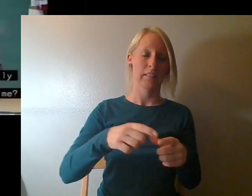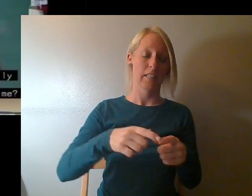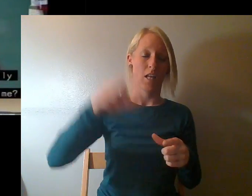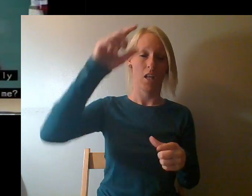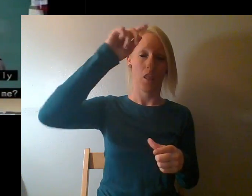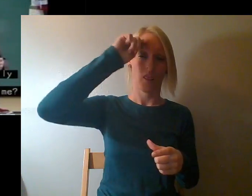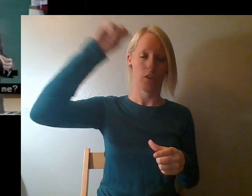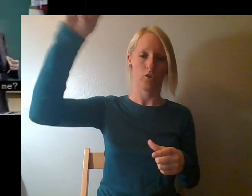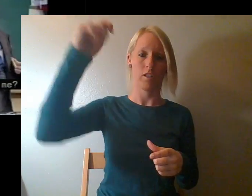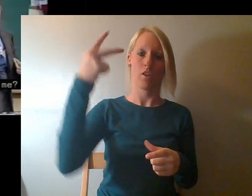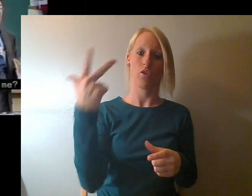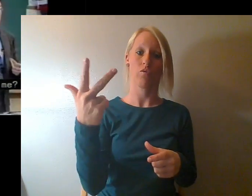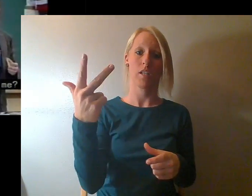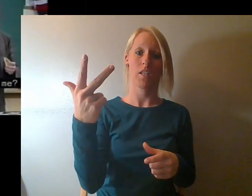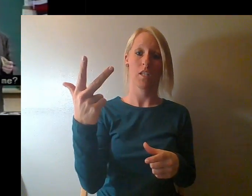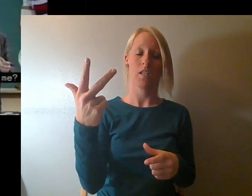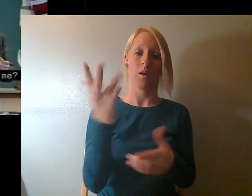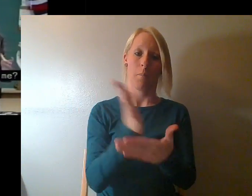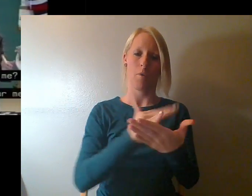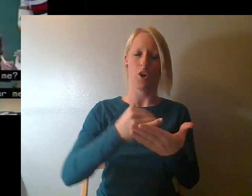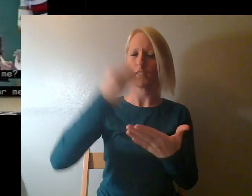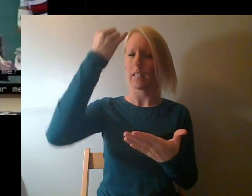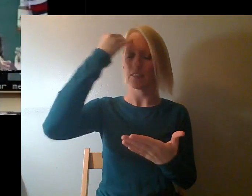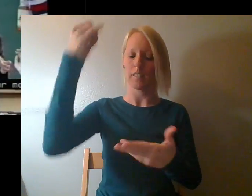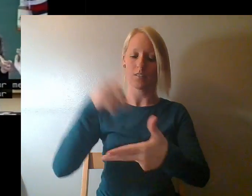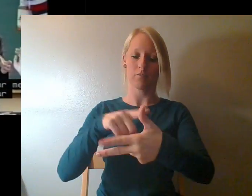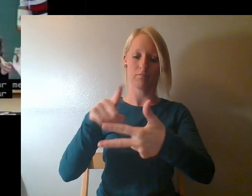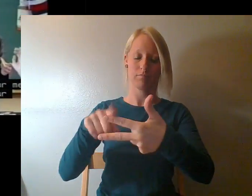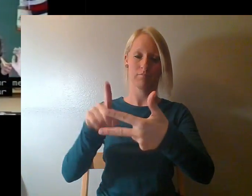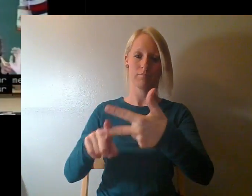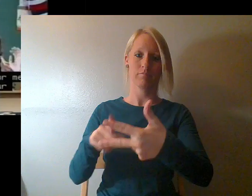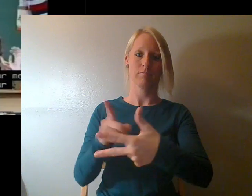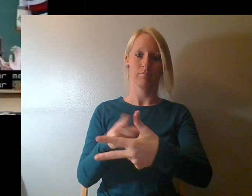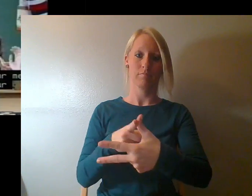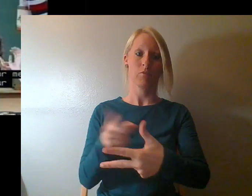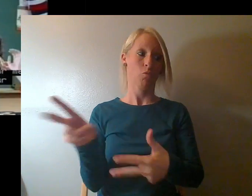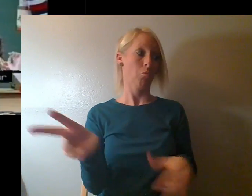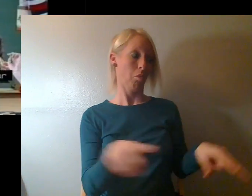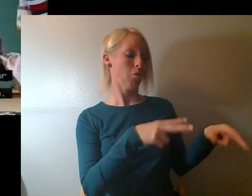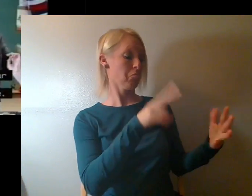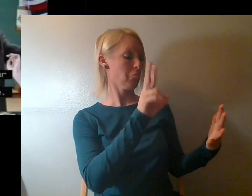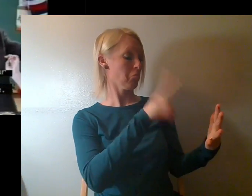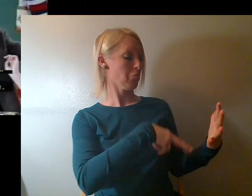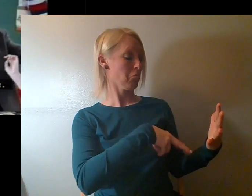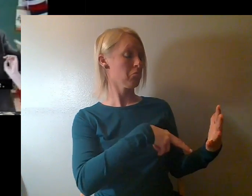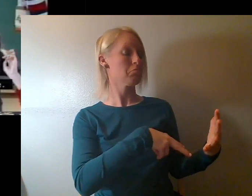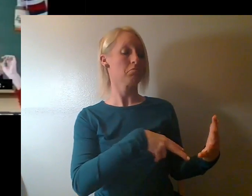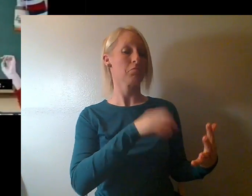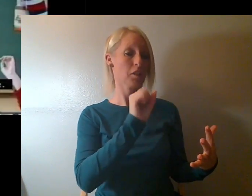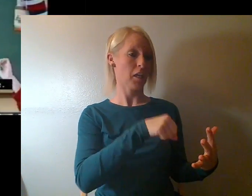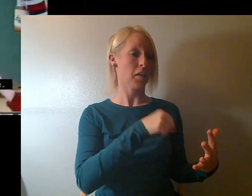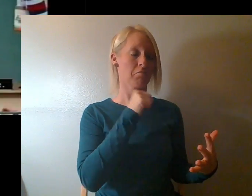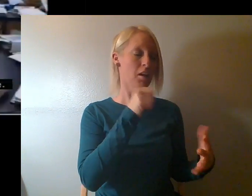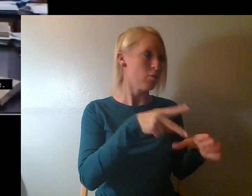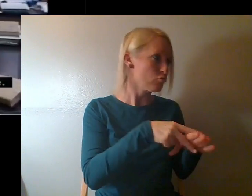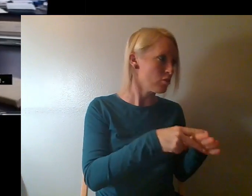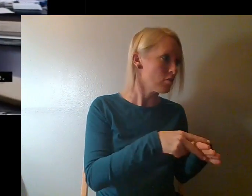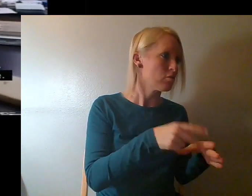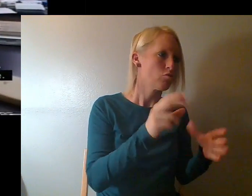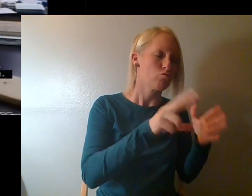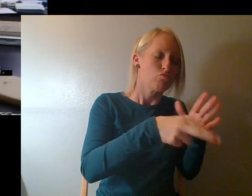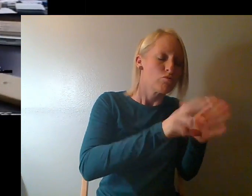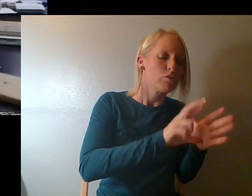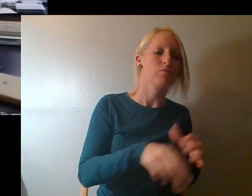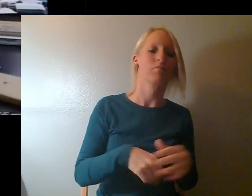me? Anybody list those for me? You can look them up in your notes. It's not cheating this time. It's a review. Mike? All cells come